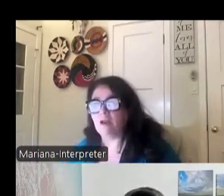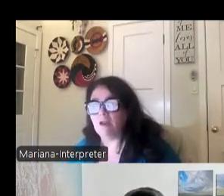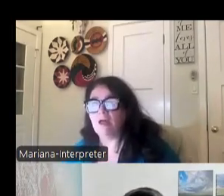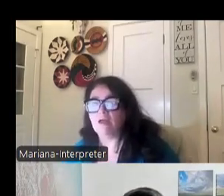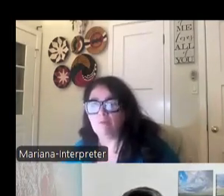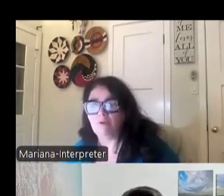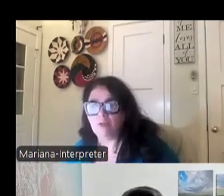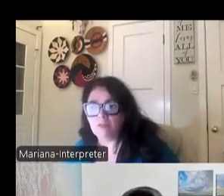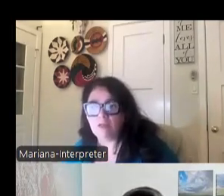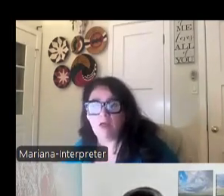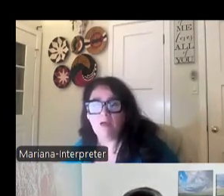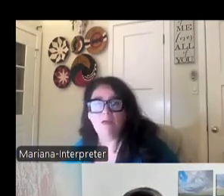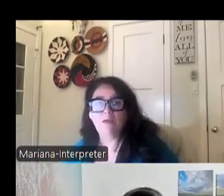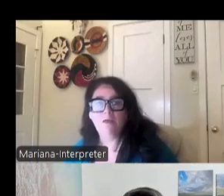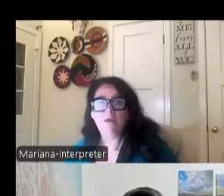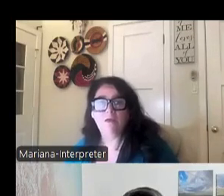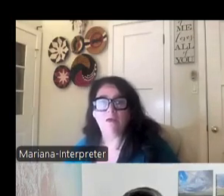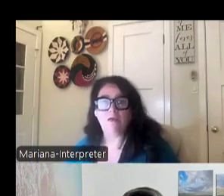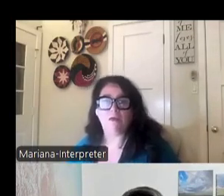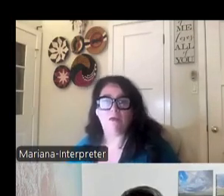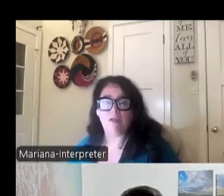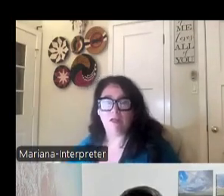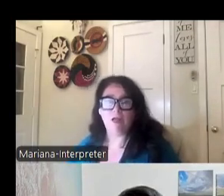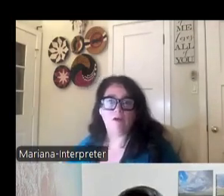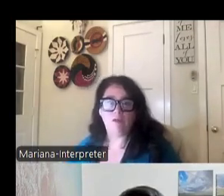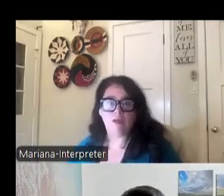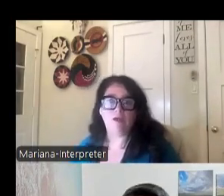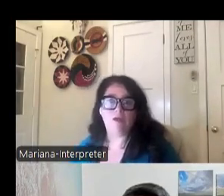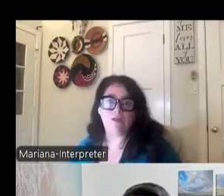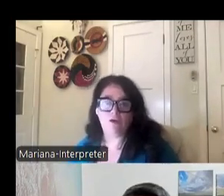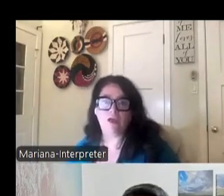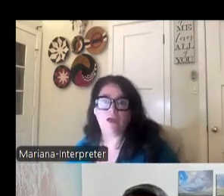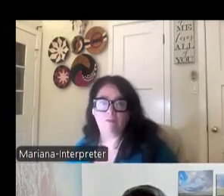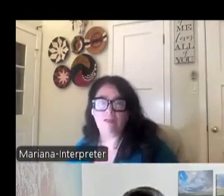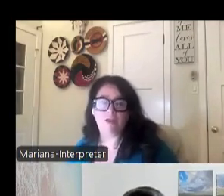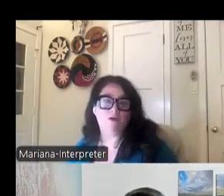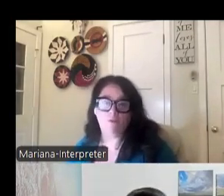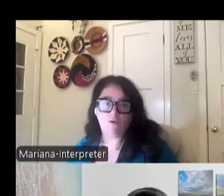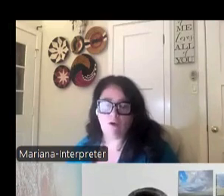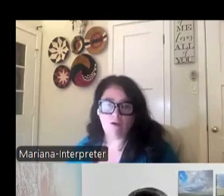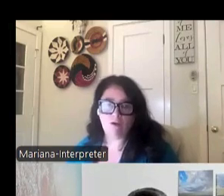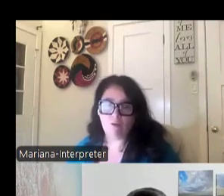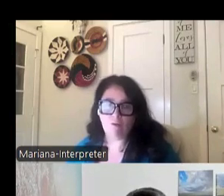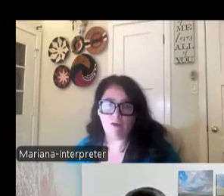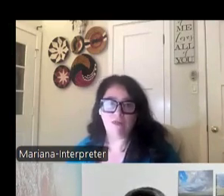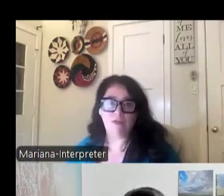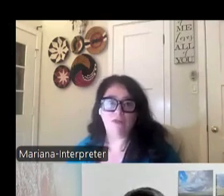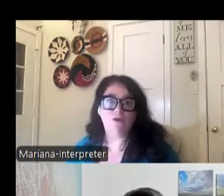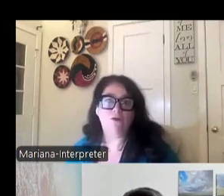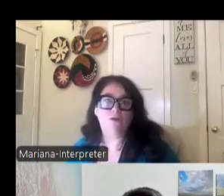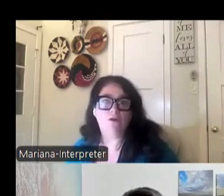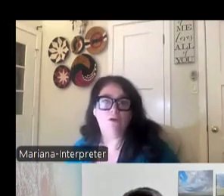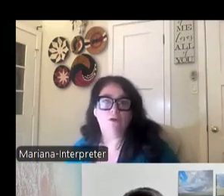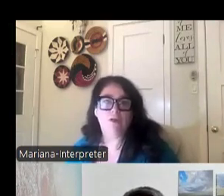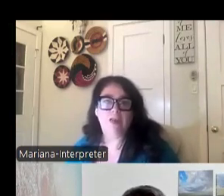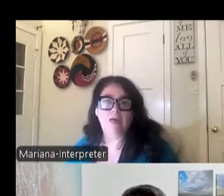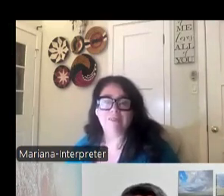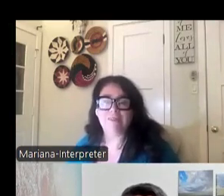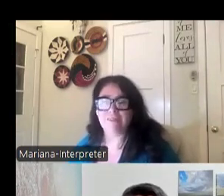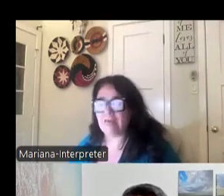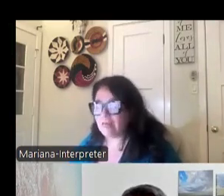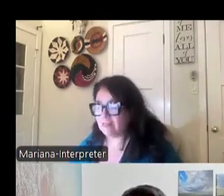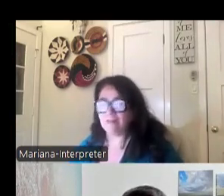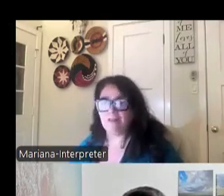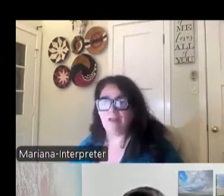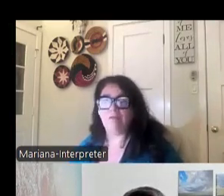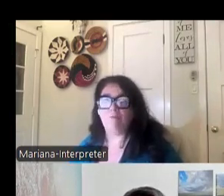humidity stays exactly the same as it has been historically, the thirstiness of the atmosphere, in other words, its